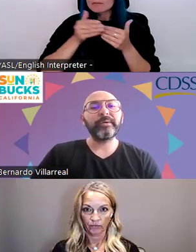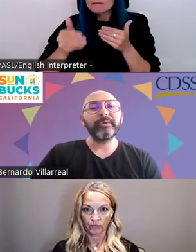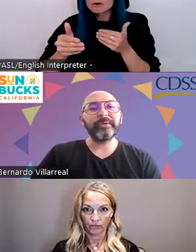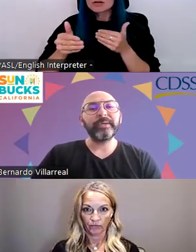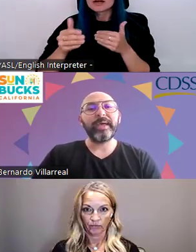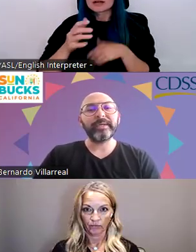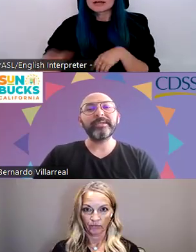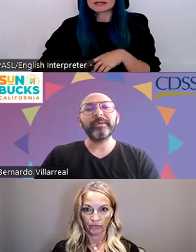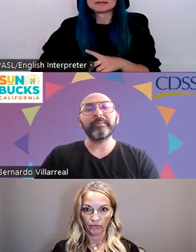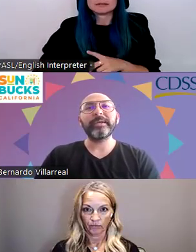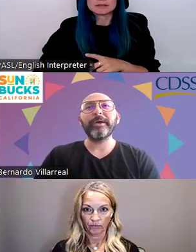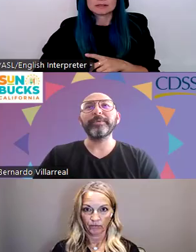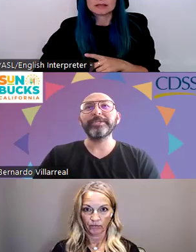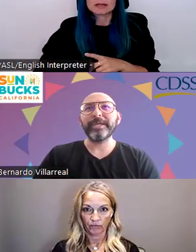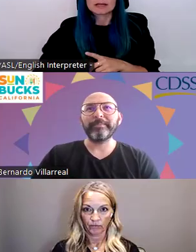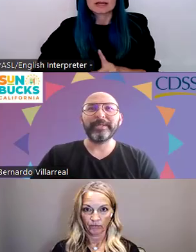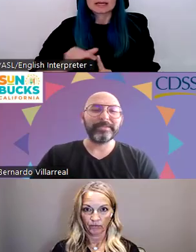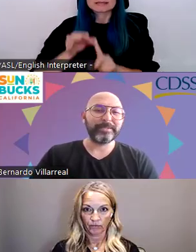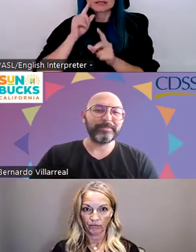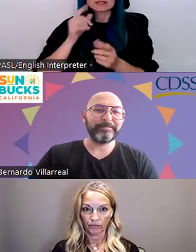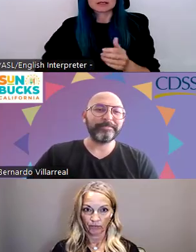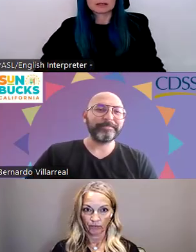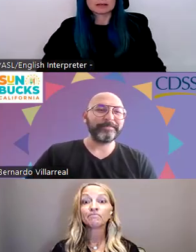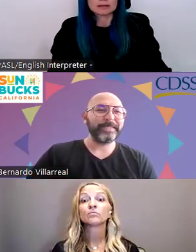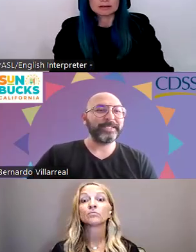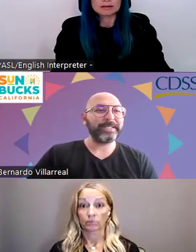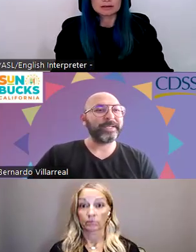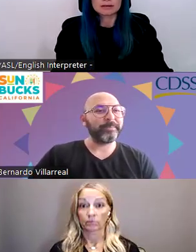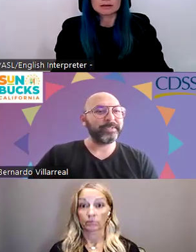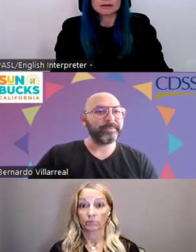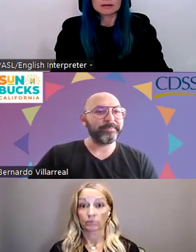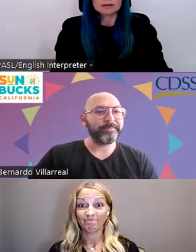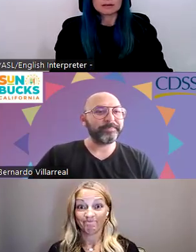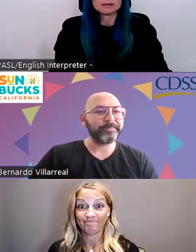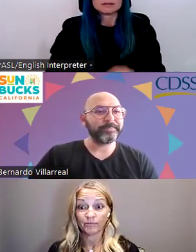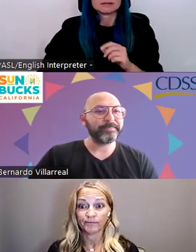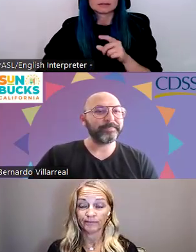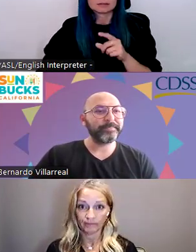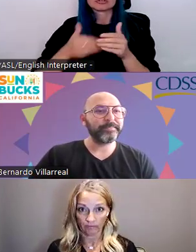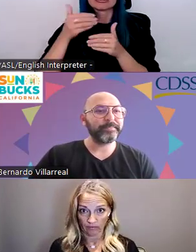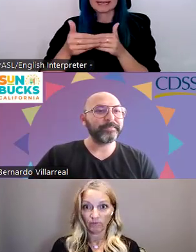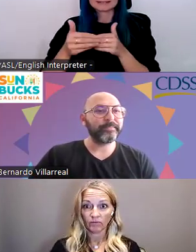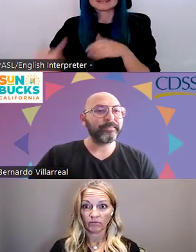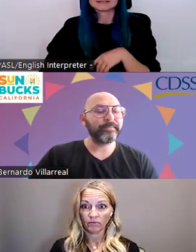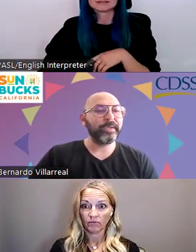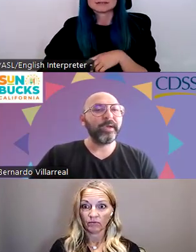especially with our ongoing and upcoming outreach campaigns. Next slide, please.